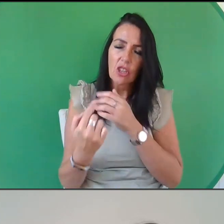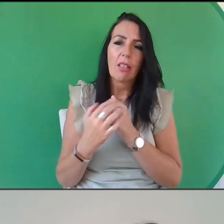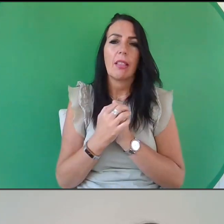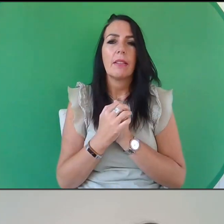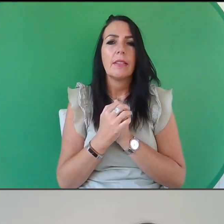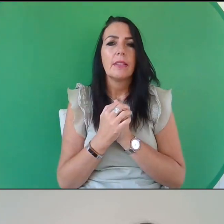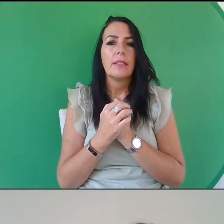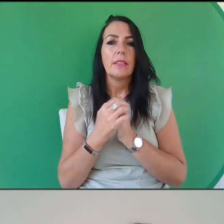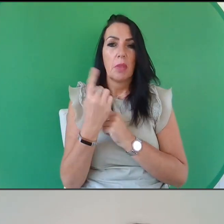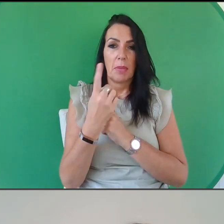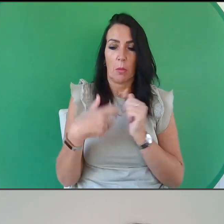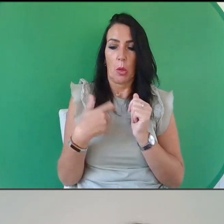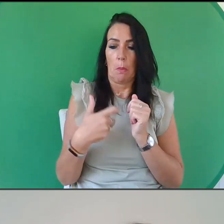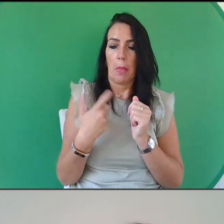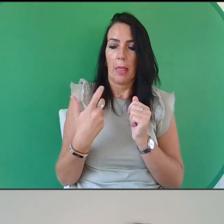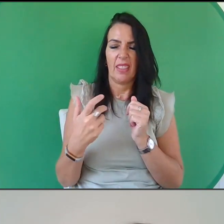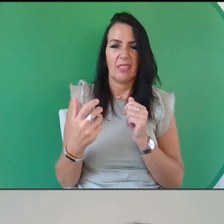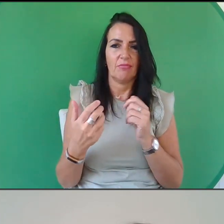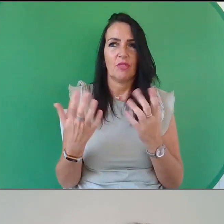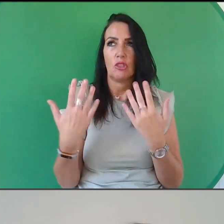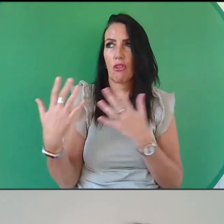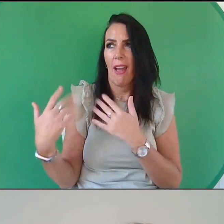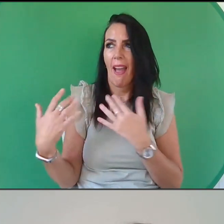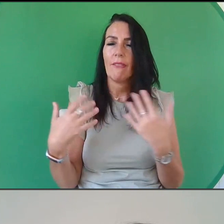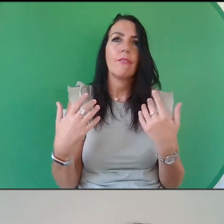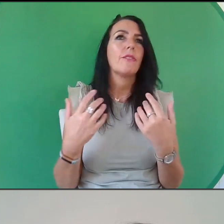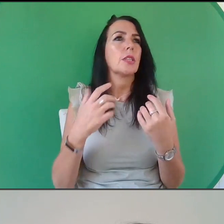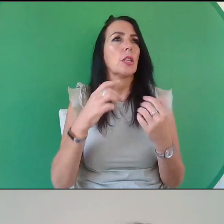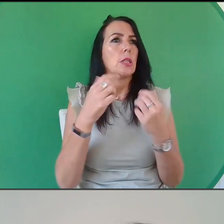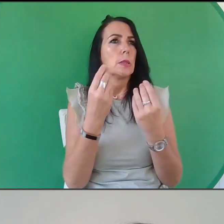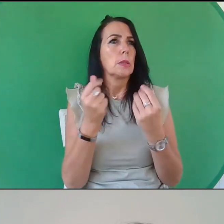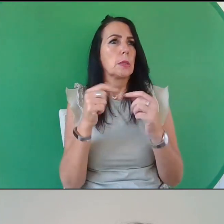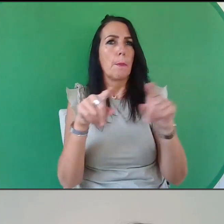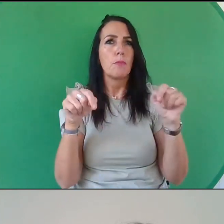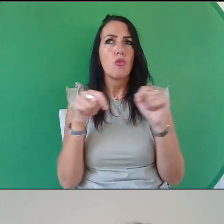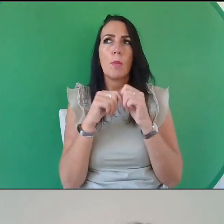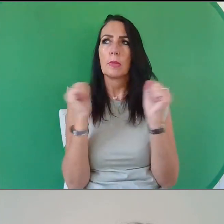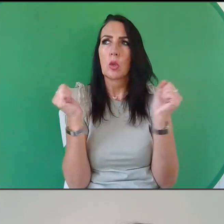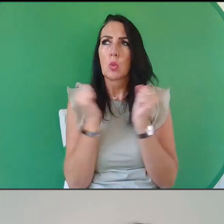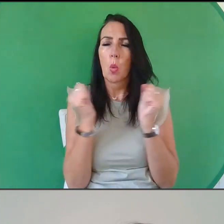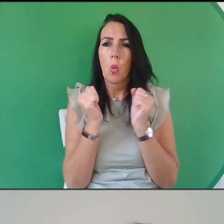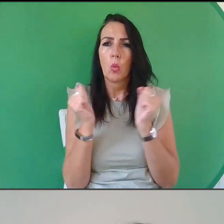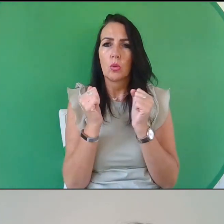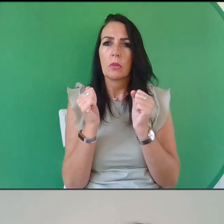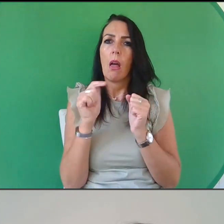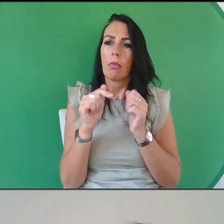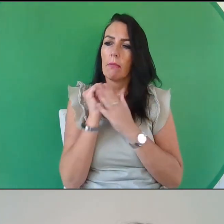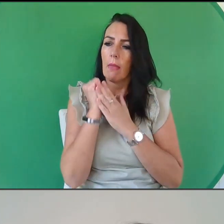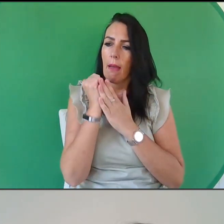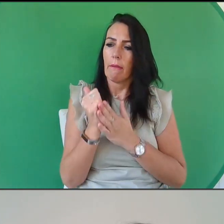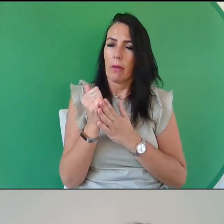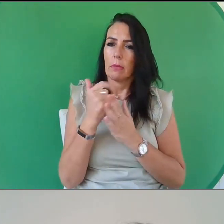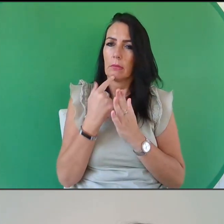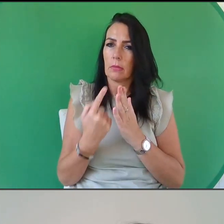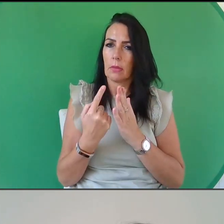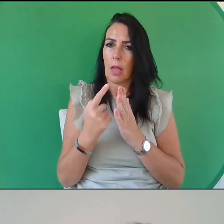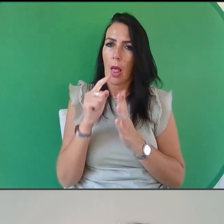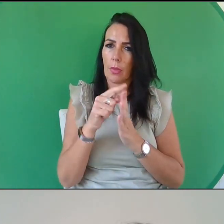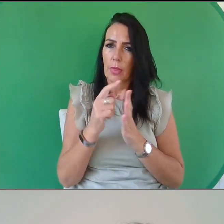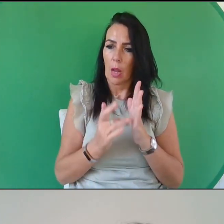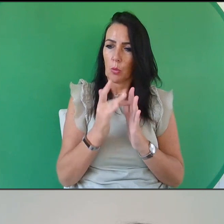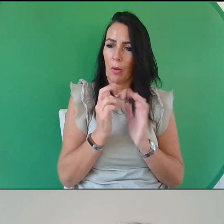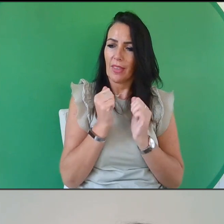someone's complaining about drafts, cold spots, cold rooms, focusing that advice around, this will make you feel